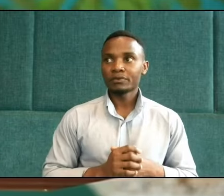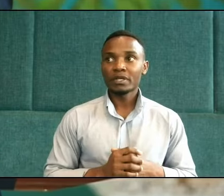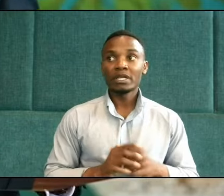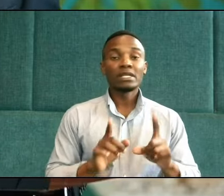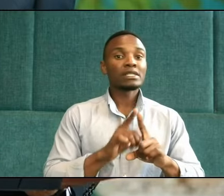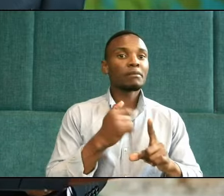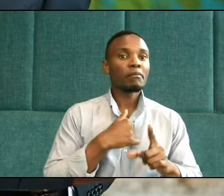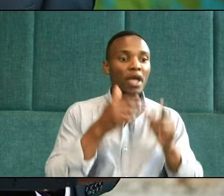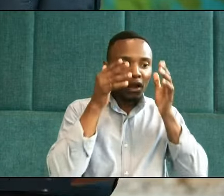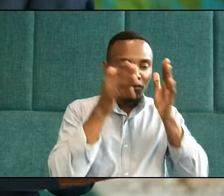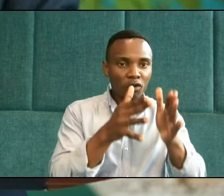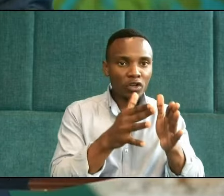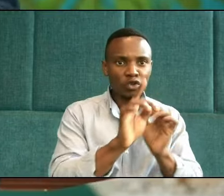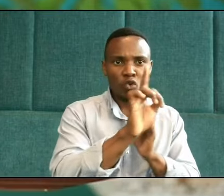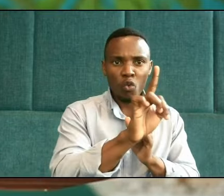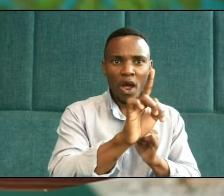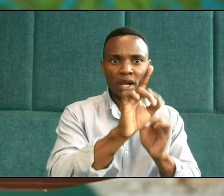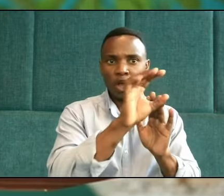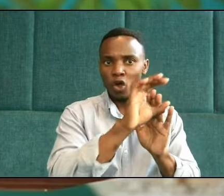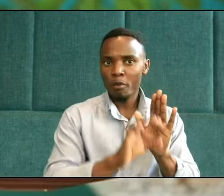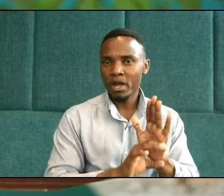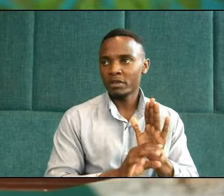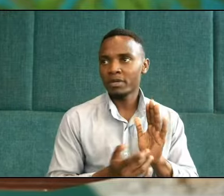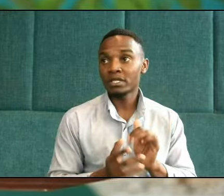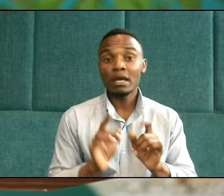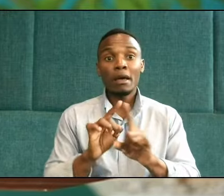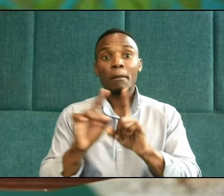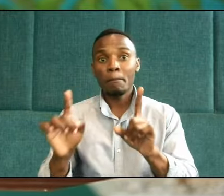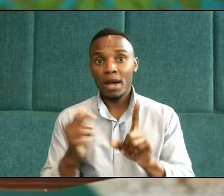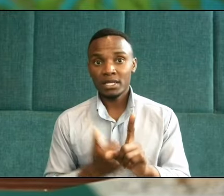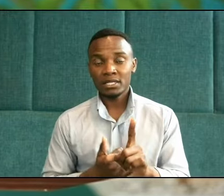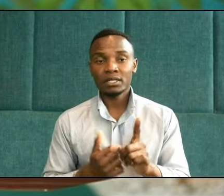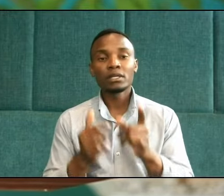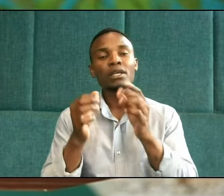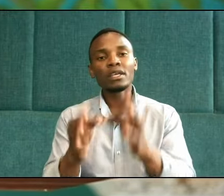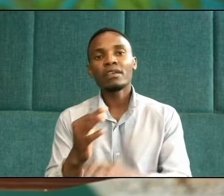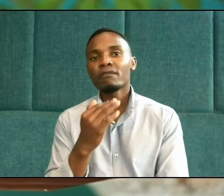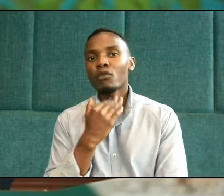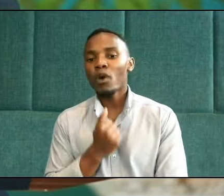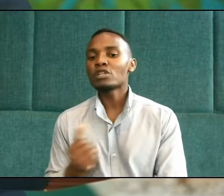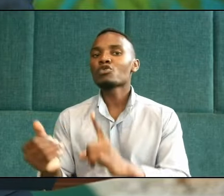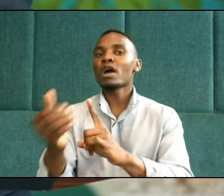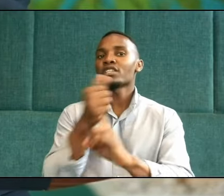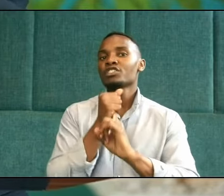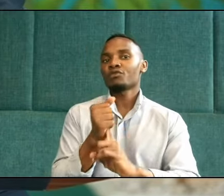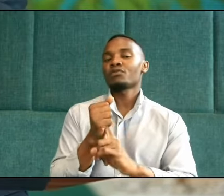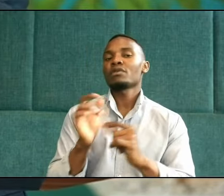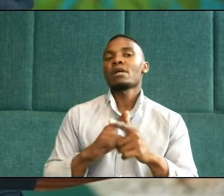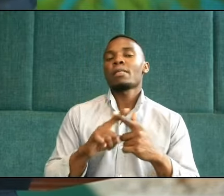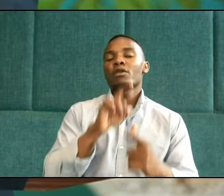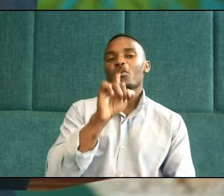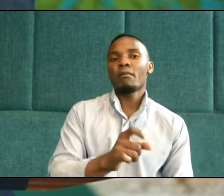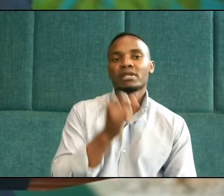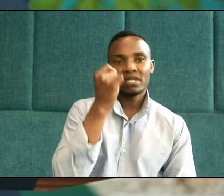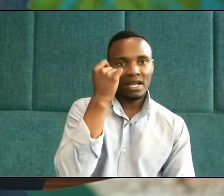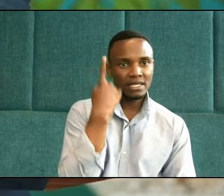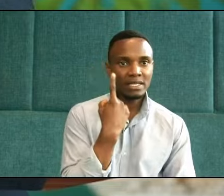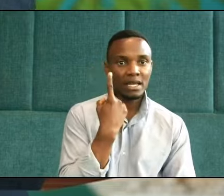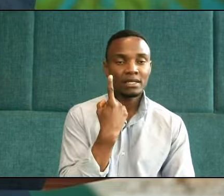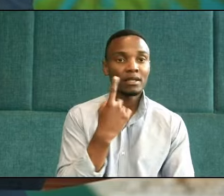Ten Commandments. But in order to be able to get there, we need to understand